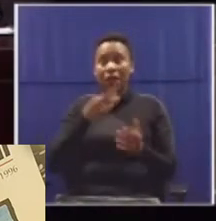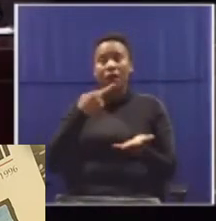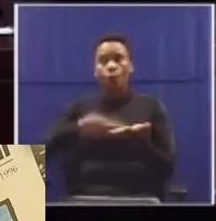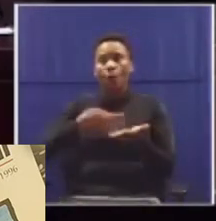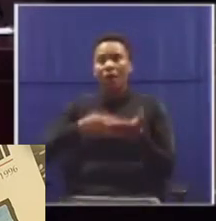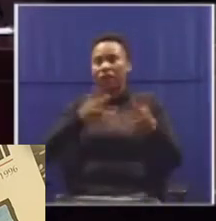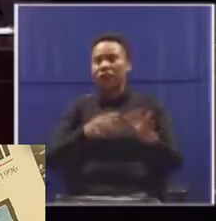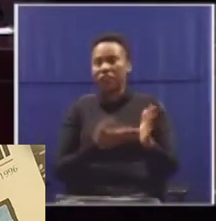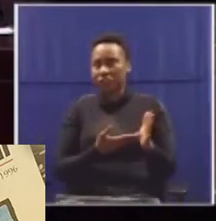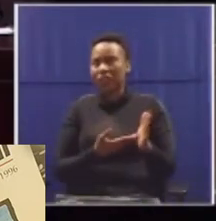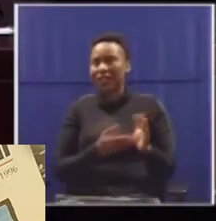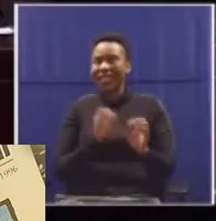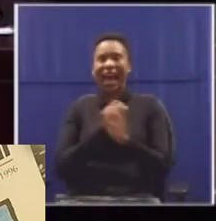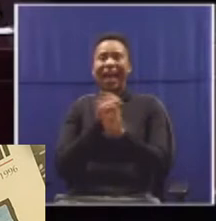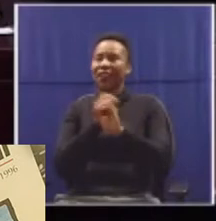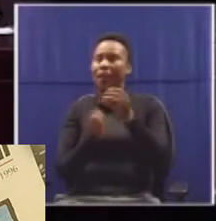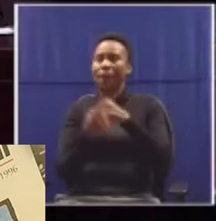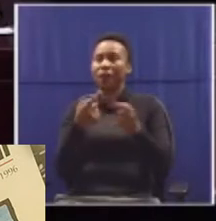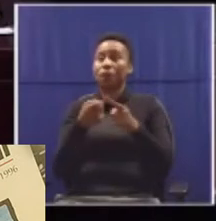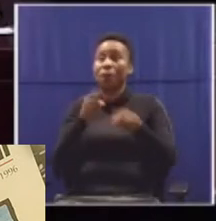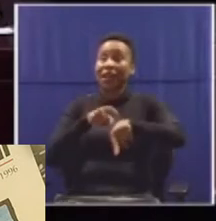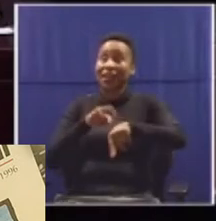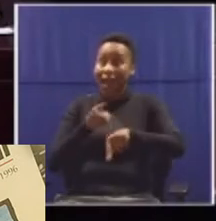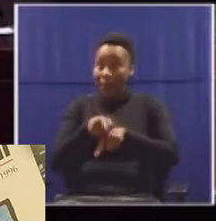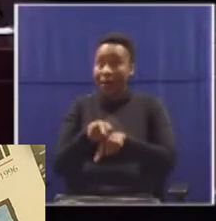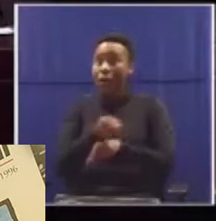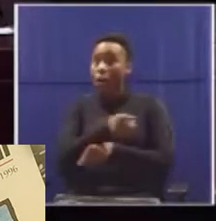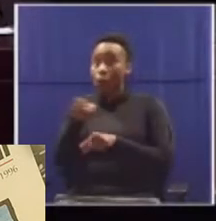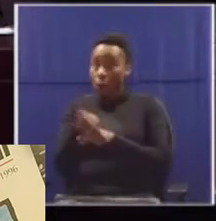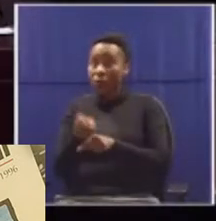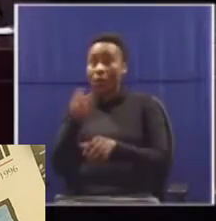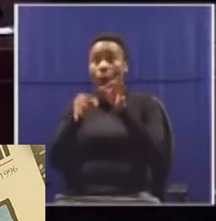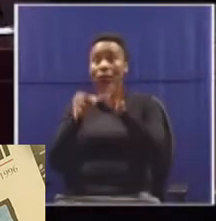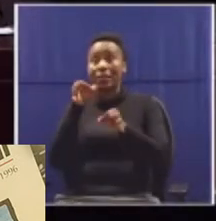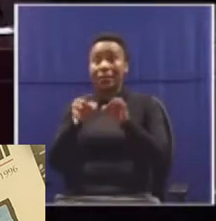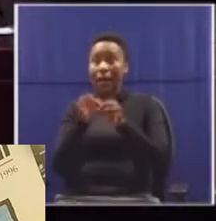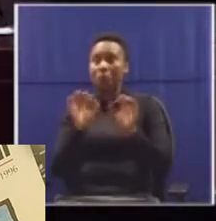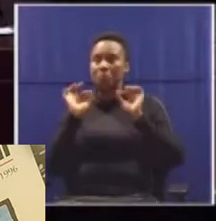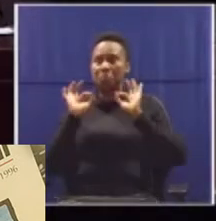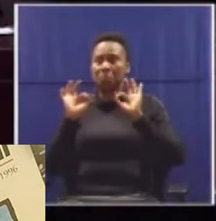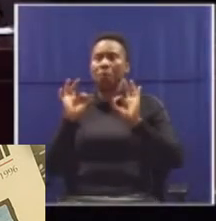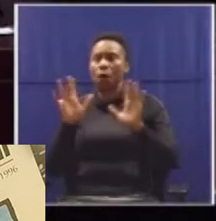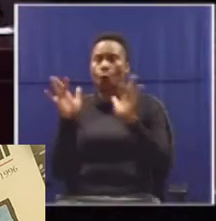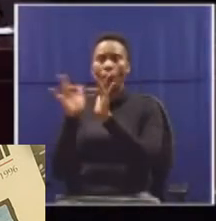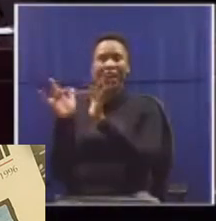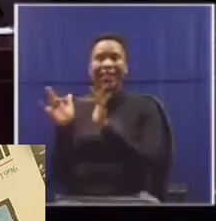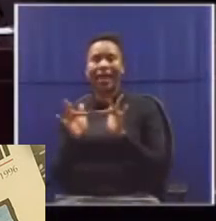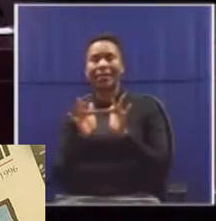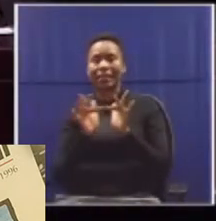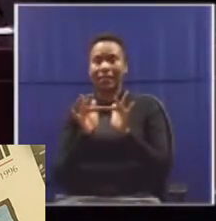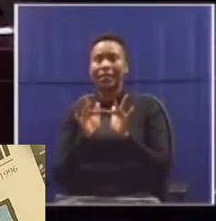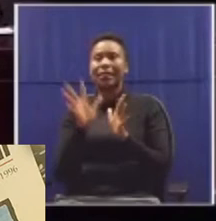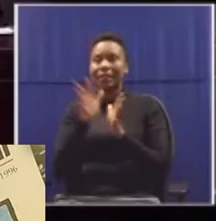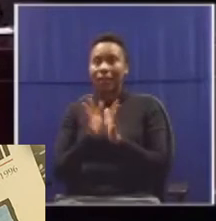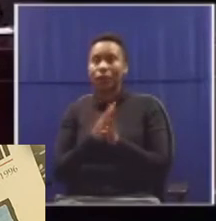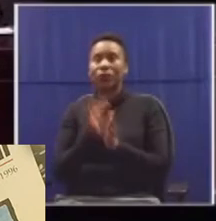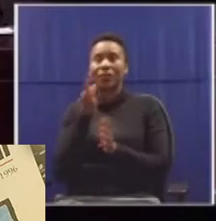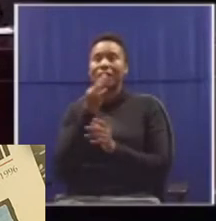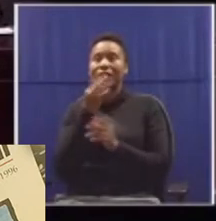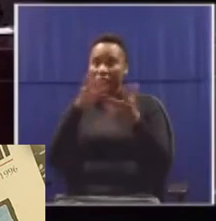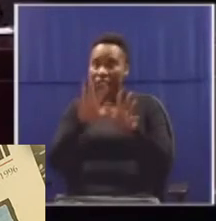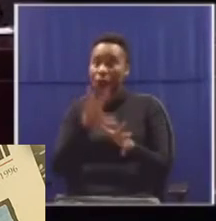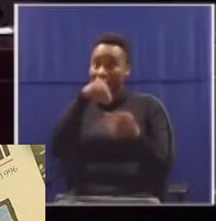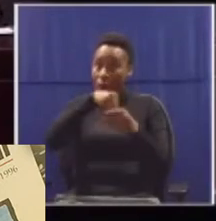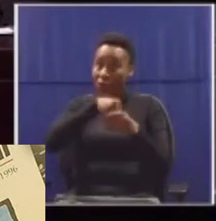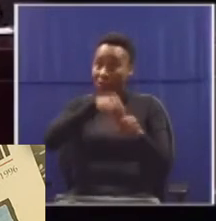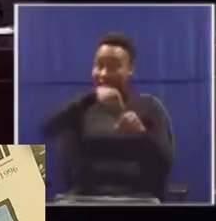so far have taken place of those politically well-connected people implicated in the theft of billions of Rands